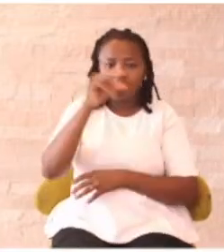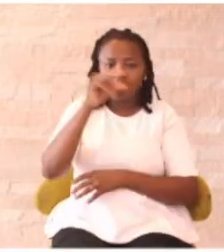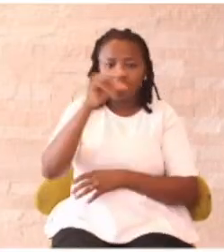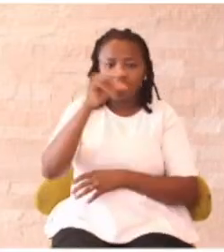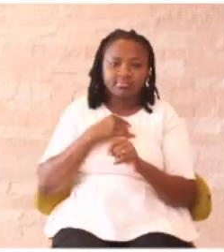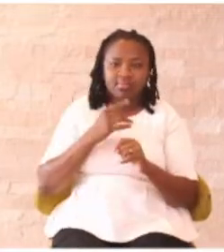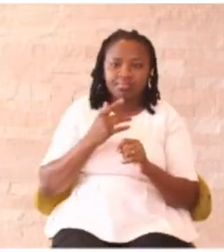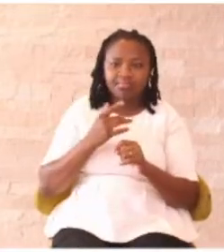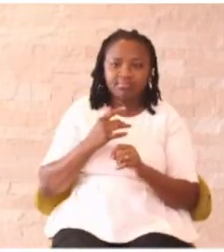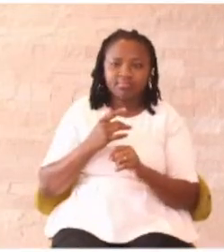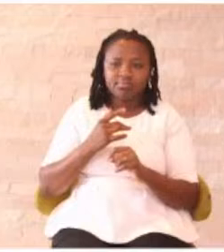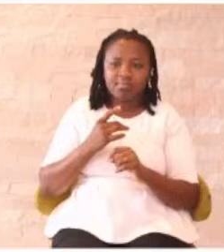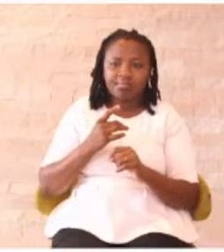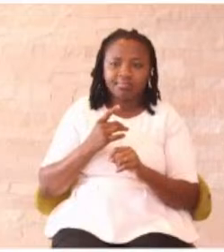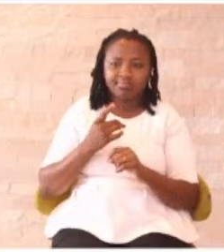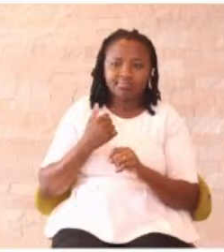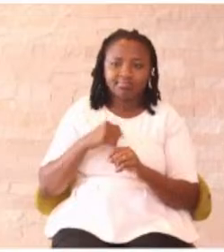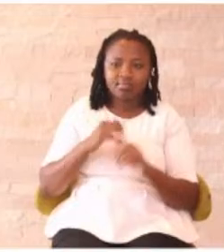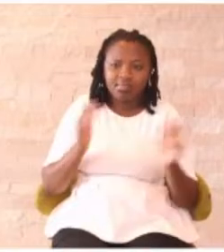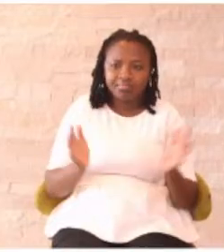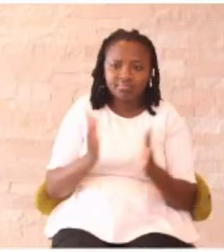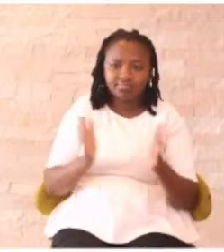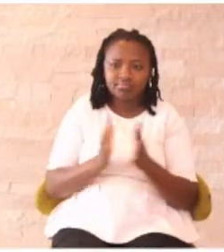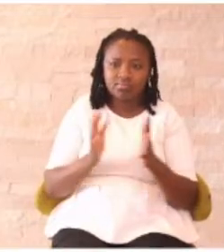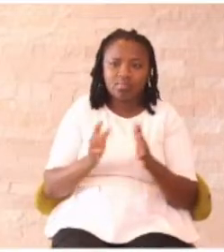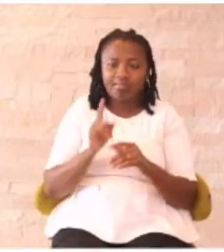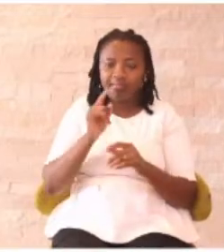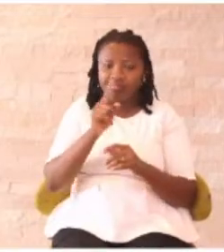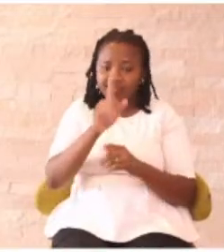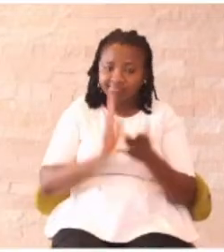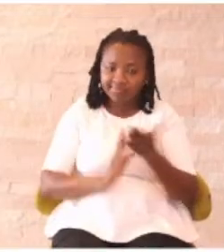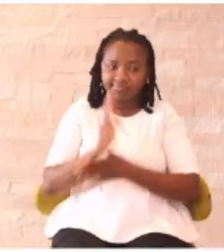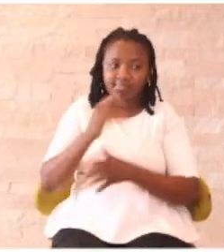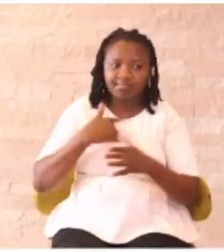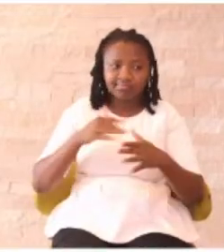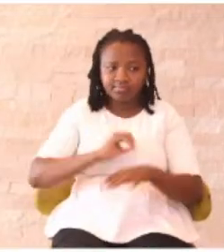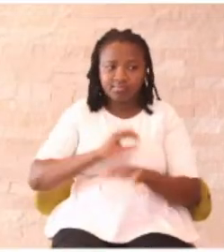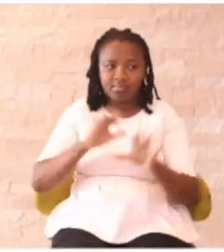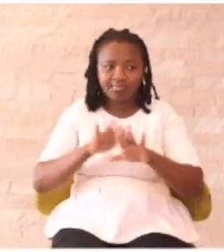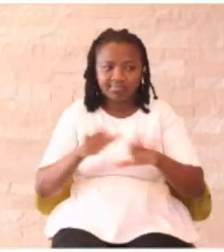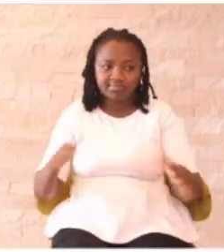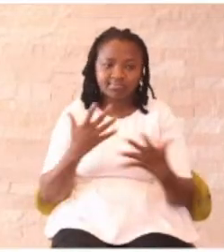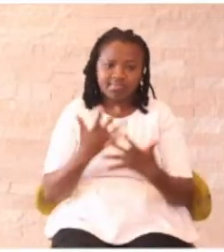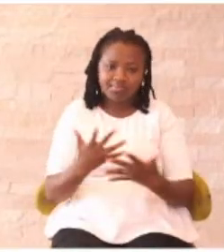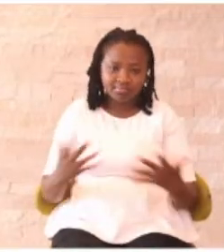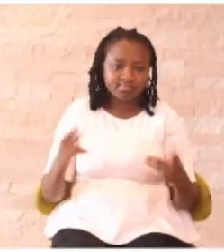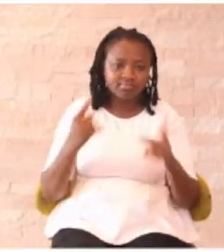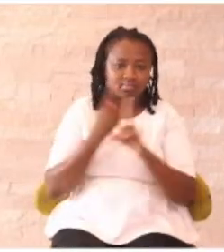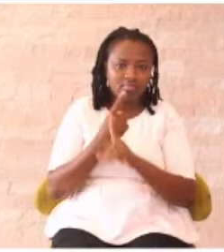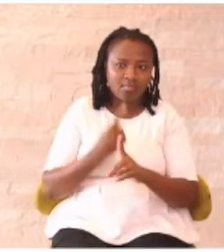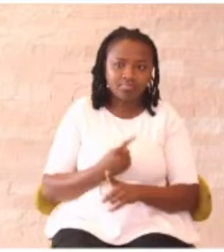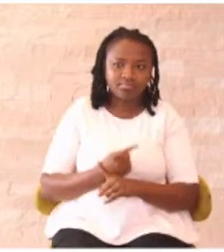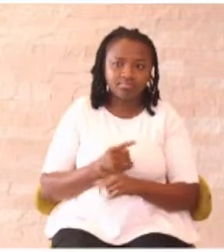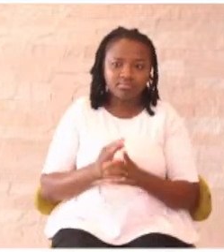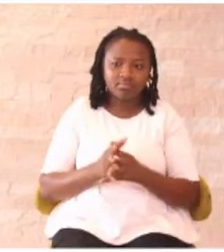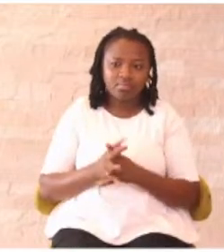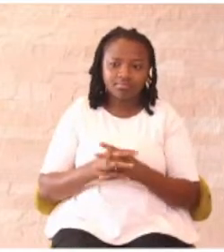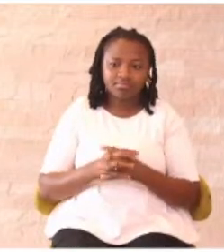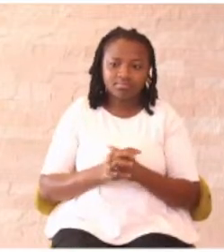touched on owning of property, especially for women with disabilities. And